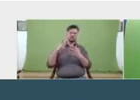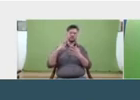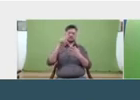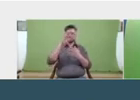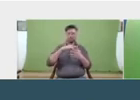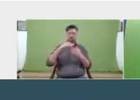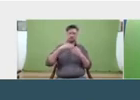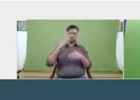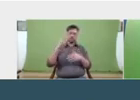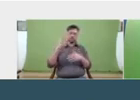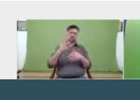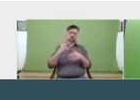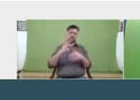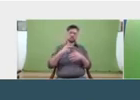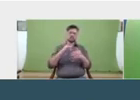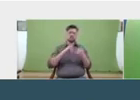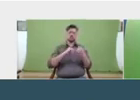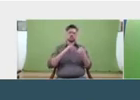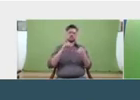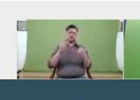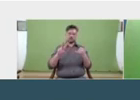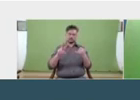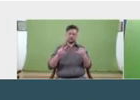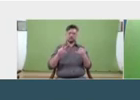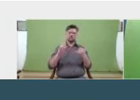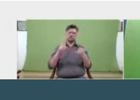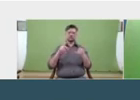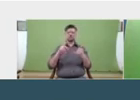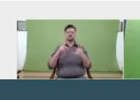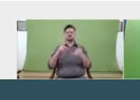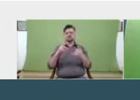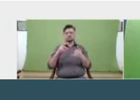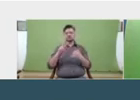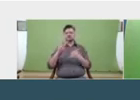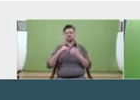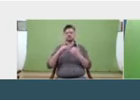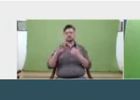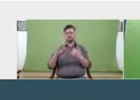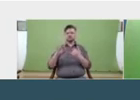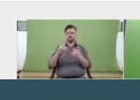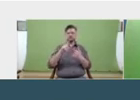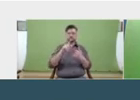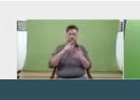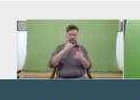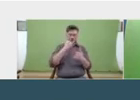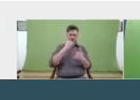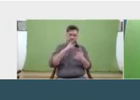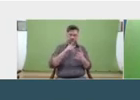initial vso other orders like vso sorry not vso that's a mistake uh